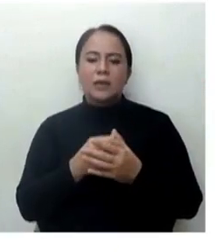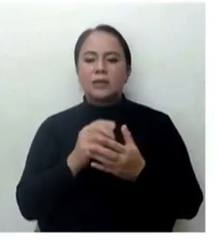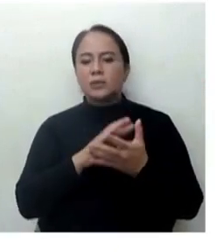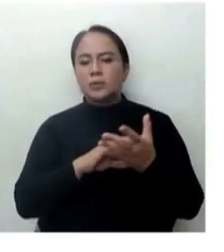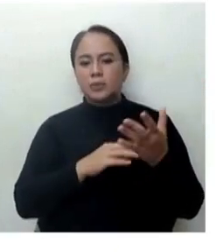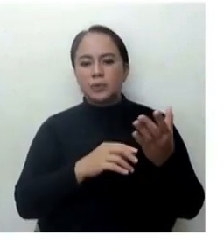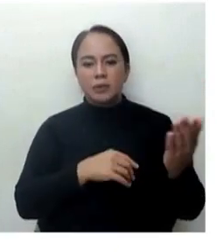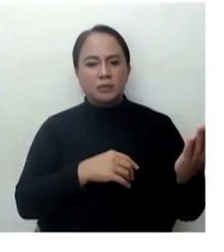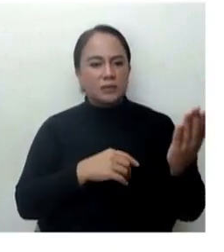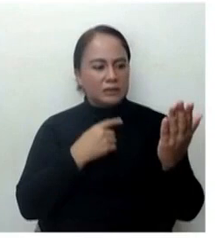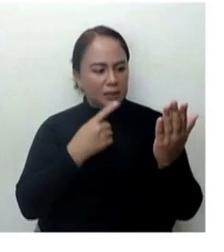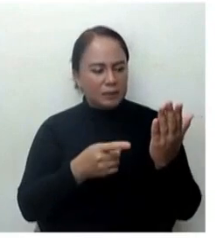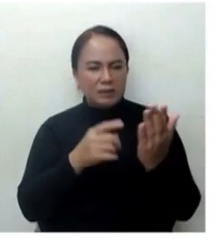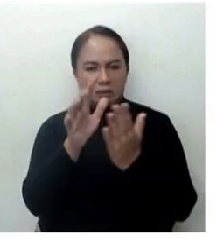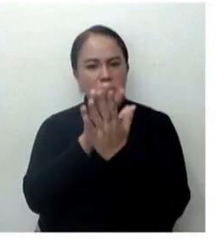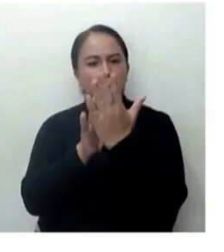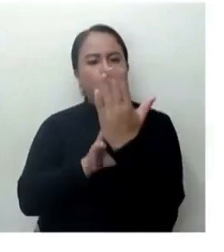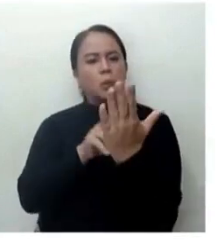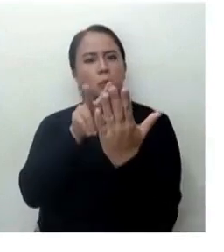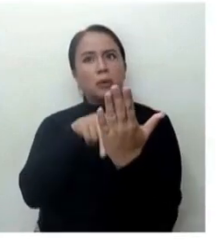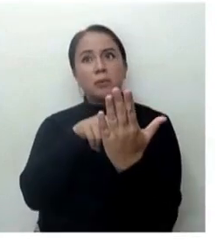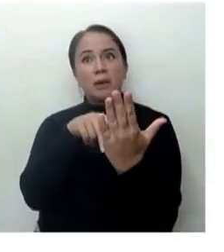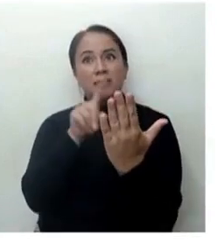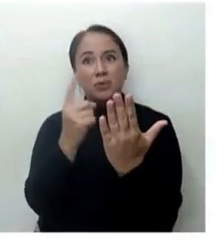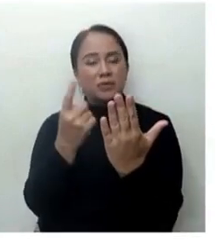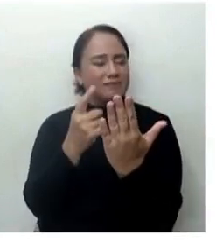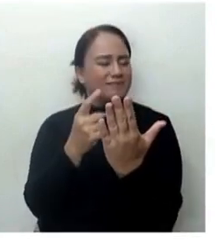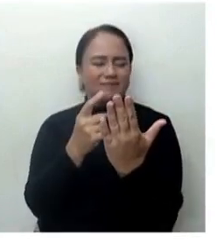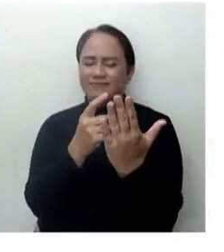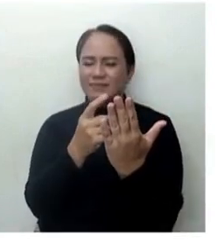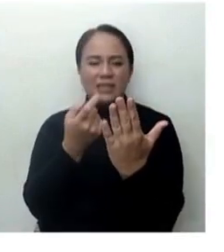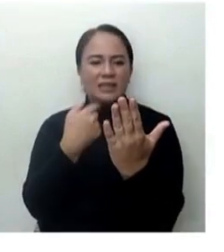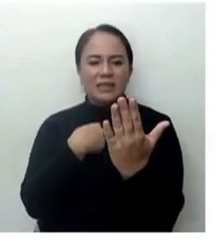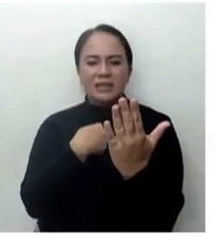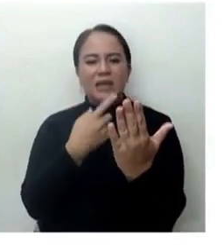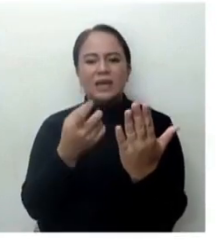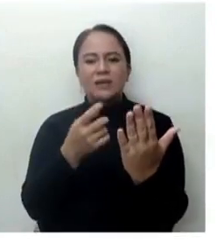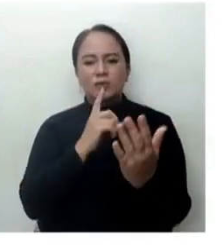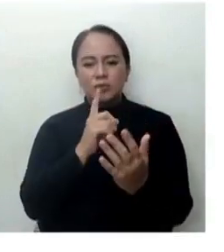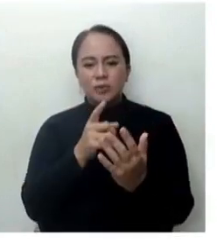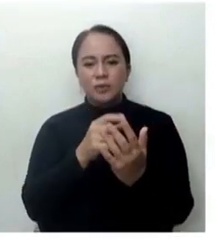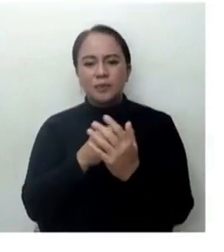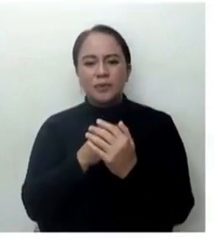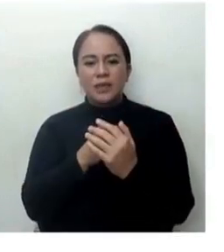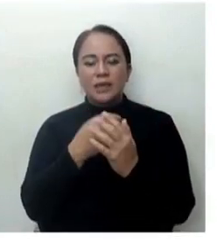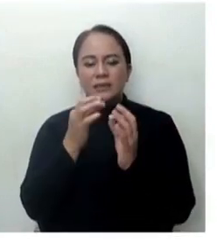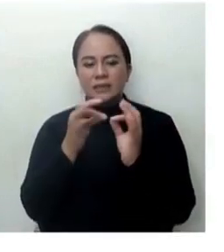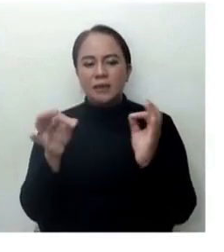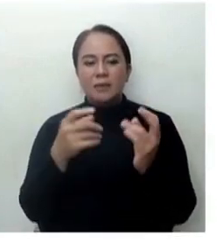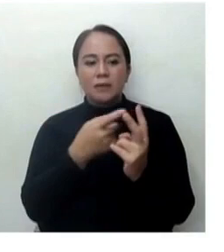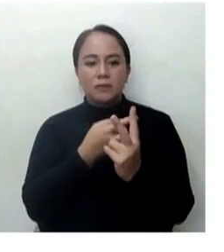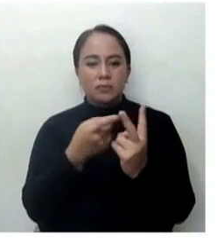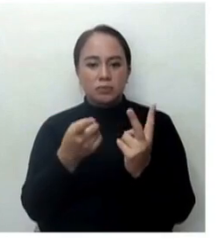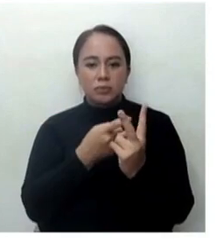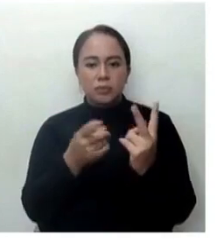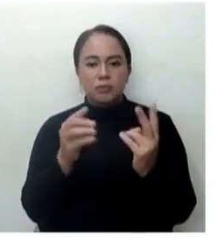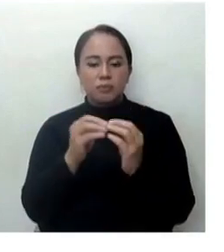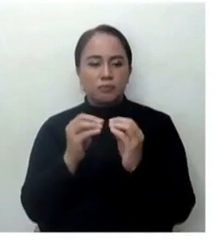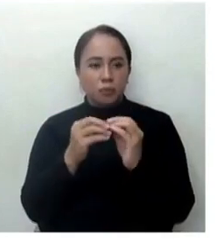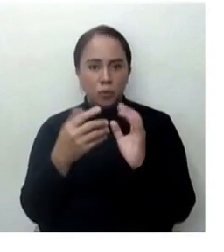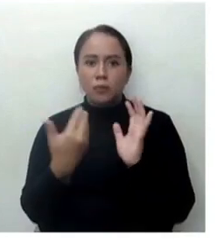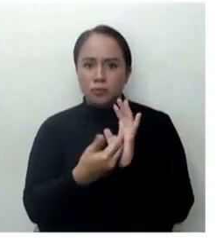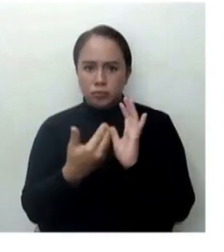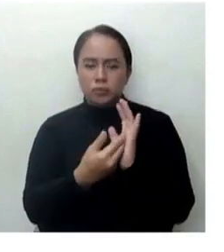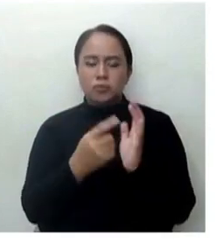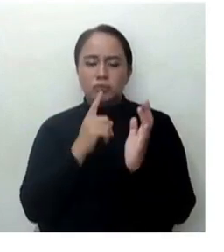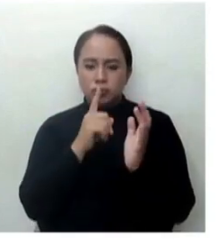being prescribed to them, I think it's apparent that the statements of Jen and Junila are just more credible, are just